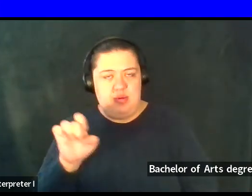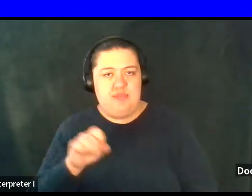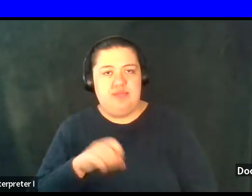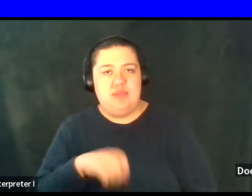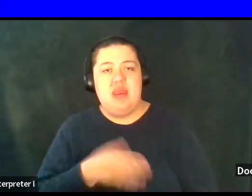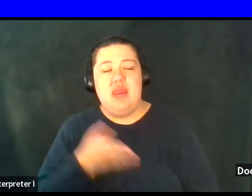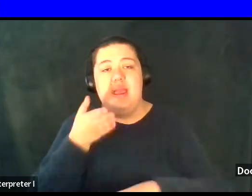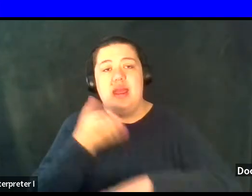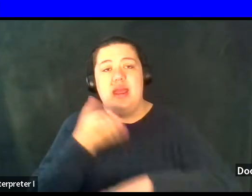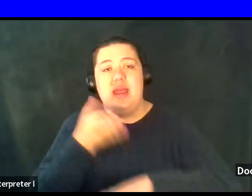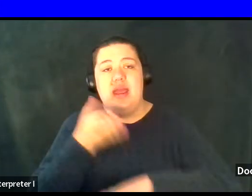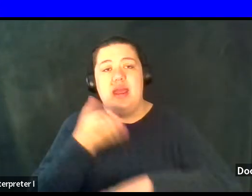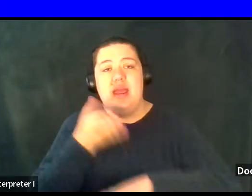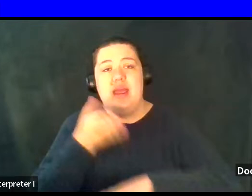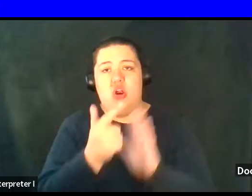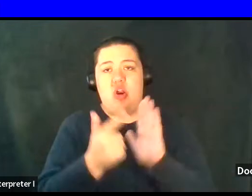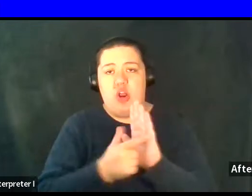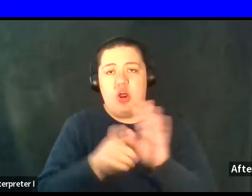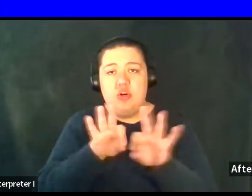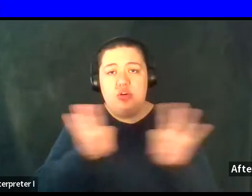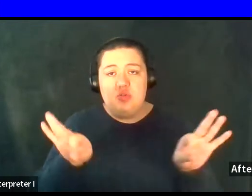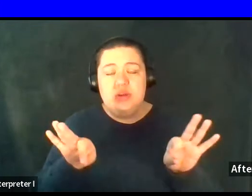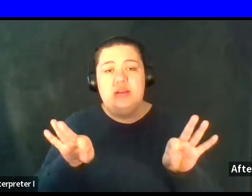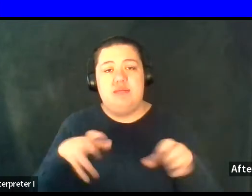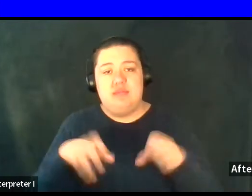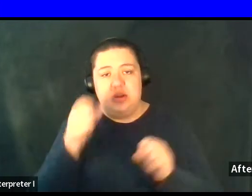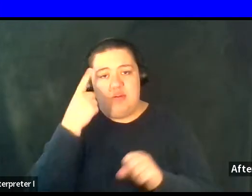After completing her law degree, she clerked for the